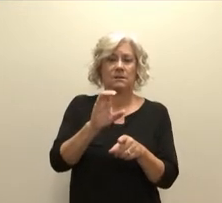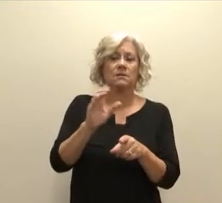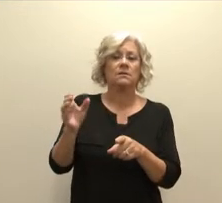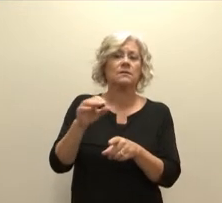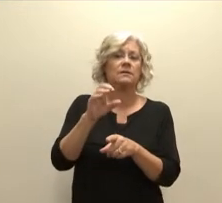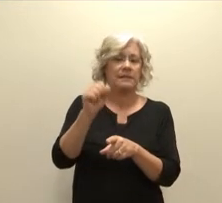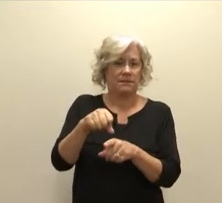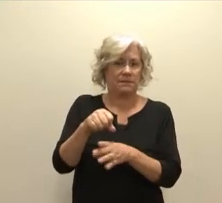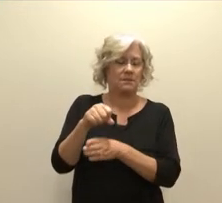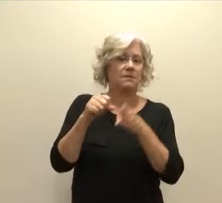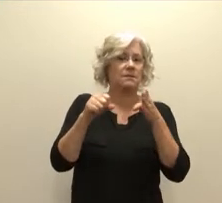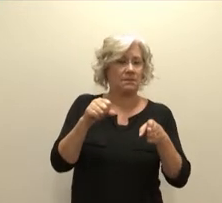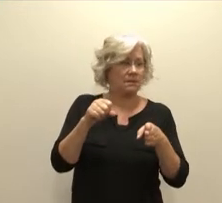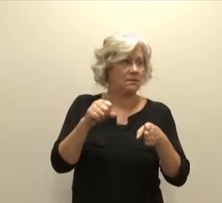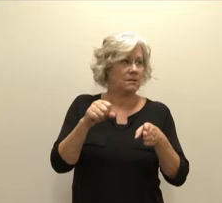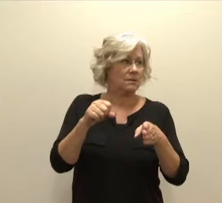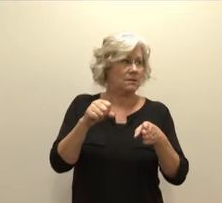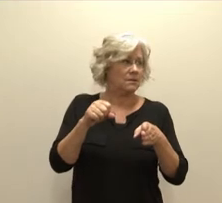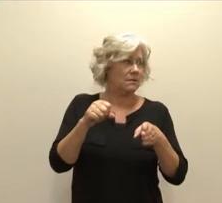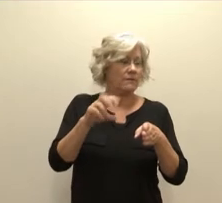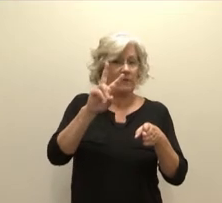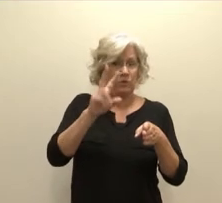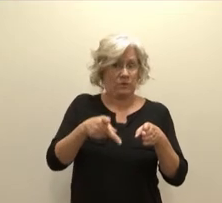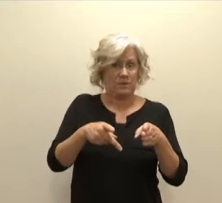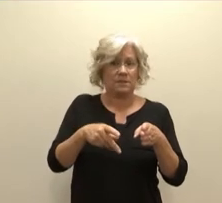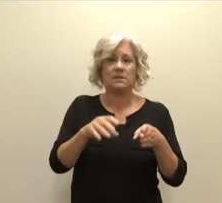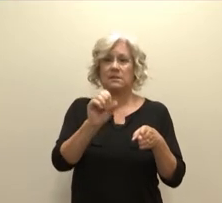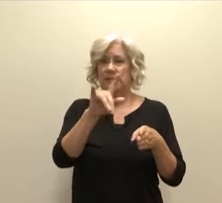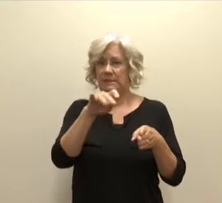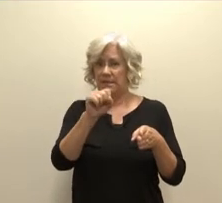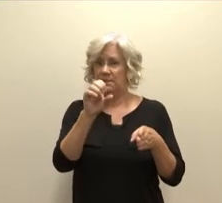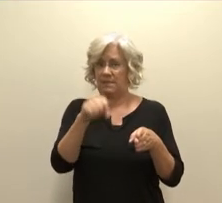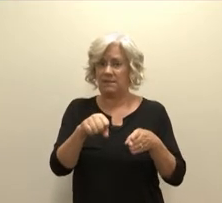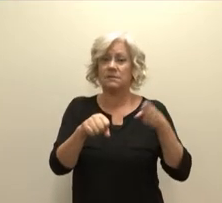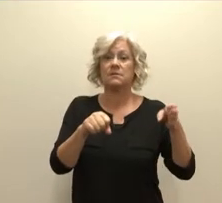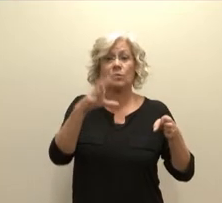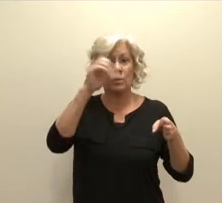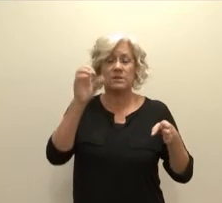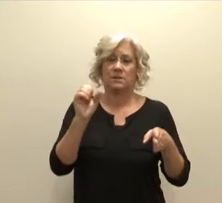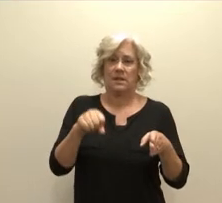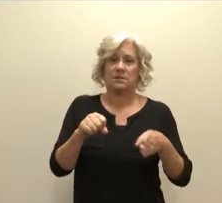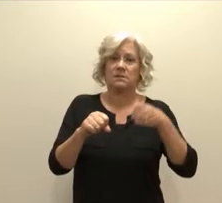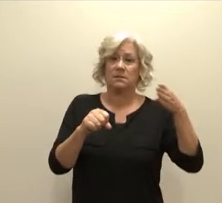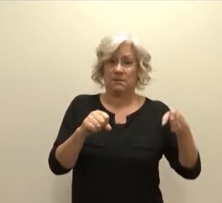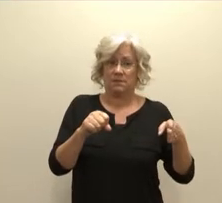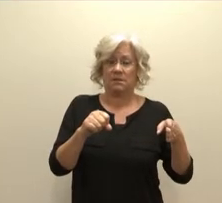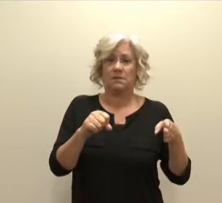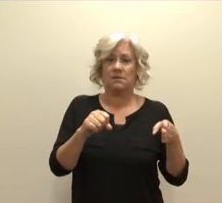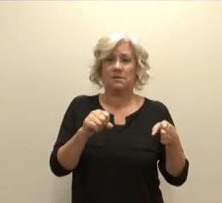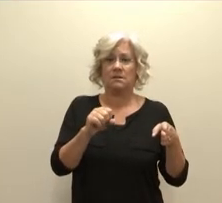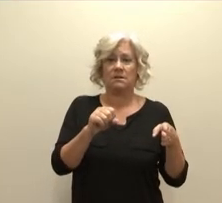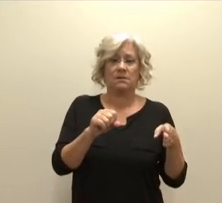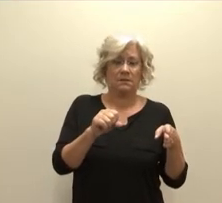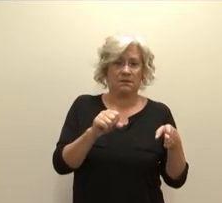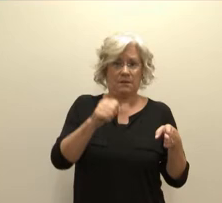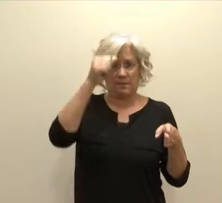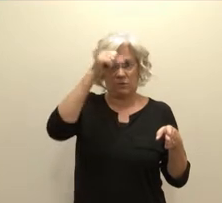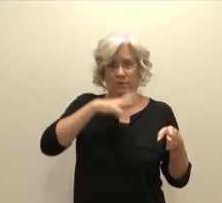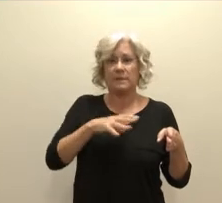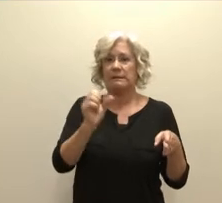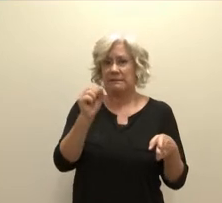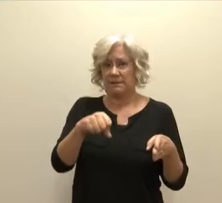No. Vice President Science? Yes. Madam President? Yes. Mr. Benanian?